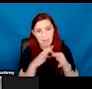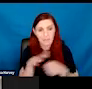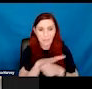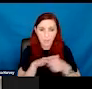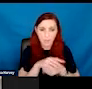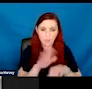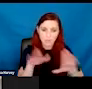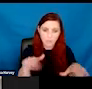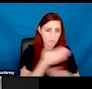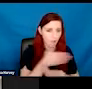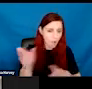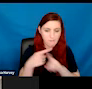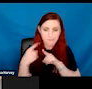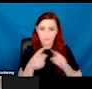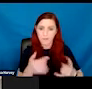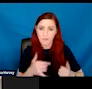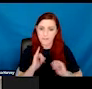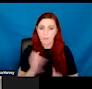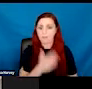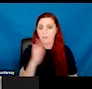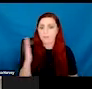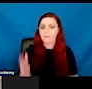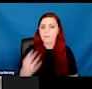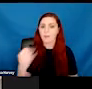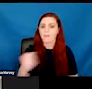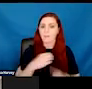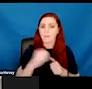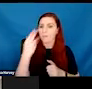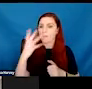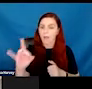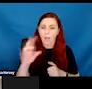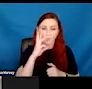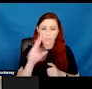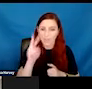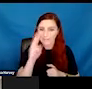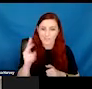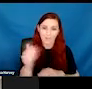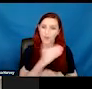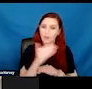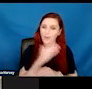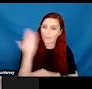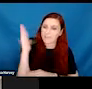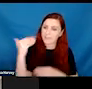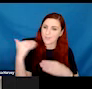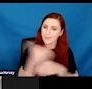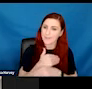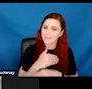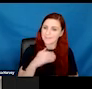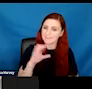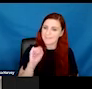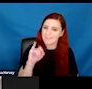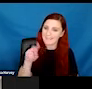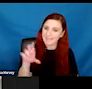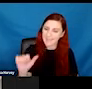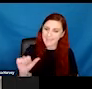of all abilities. And on the right-hand side, you have another park. I wish I had seen the earlier park